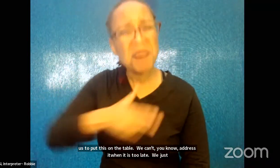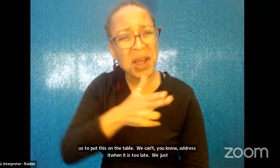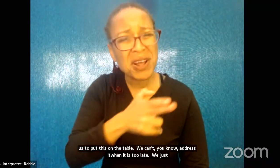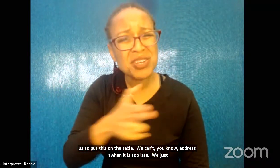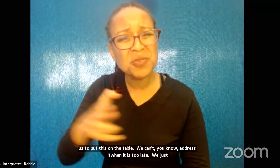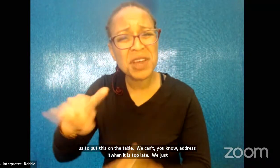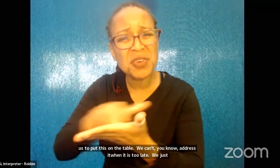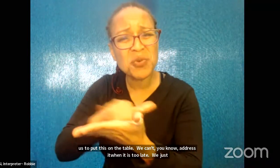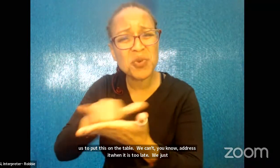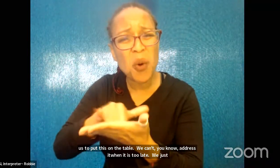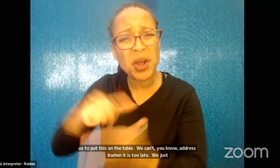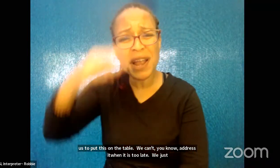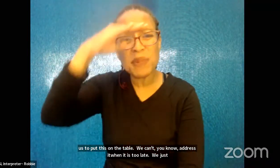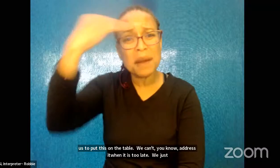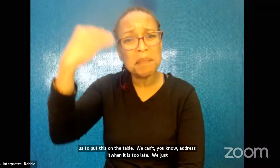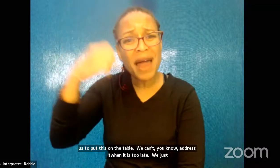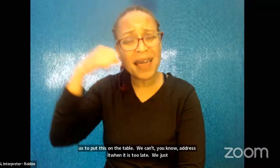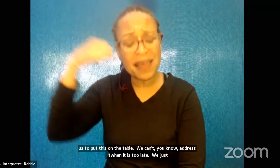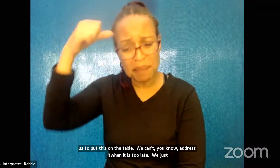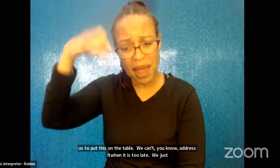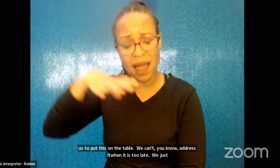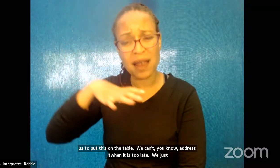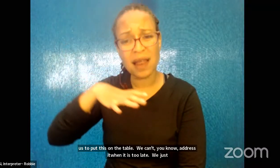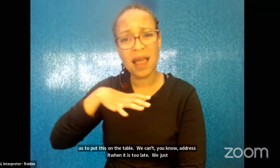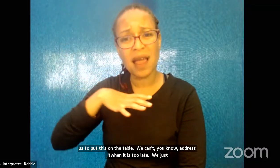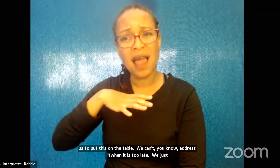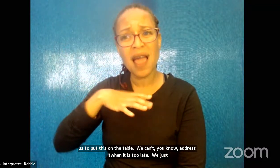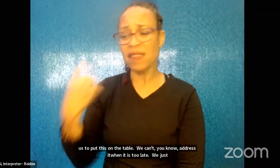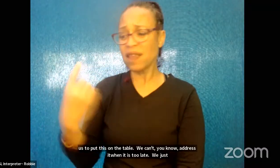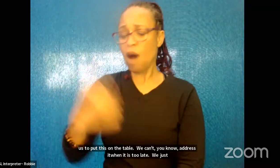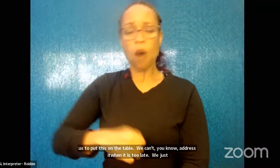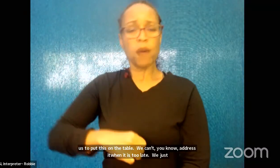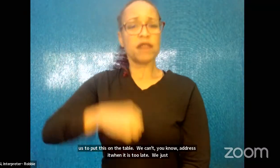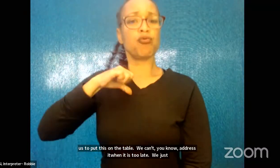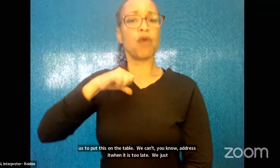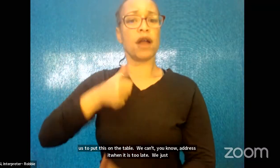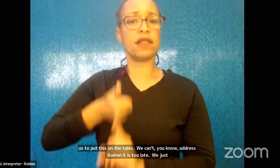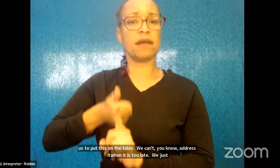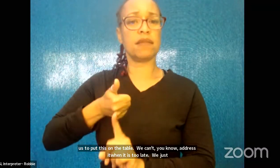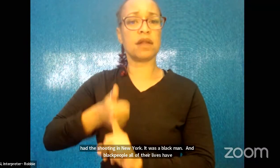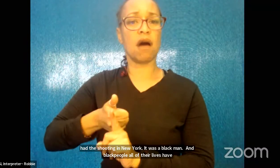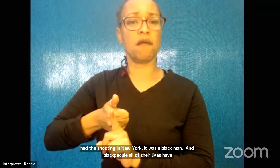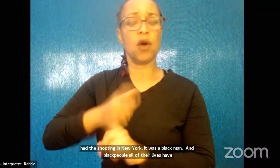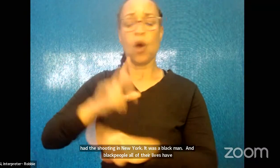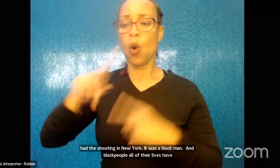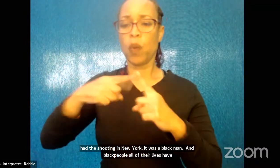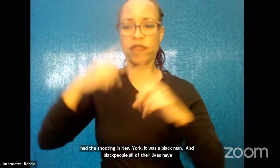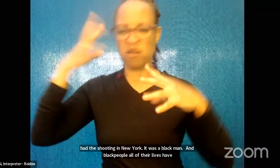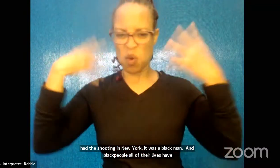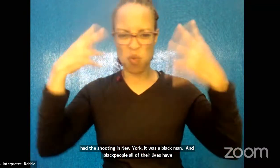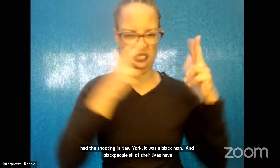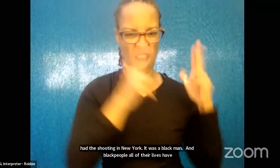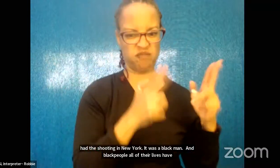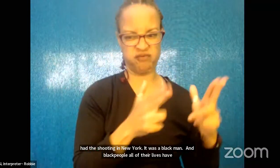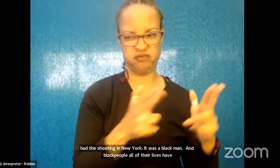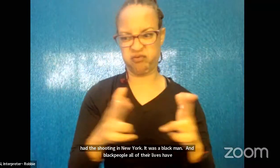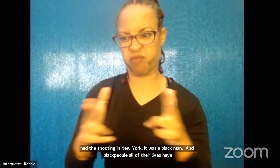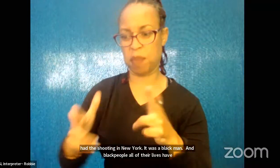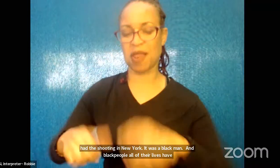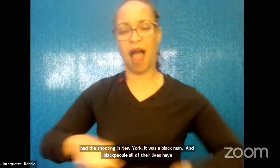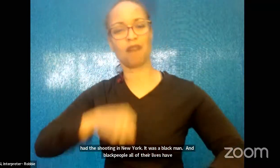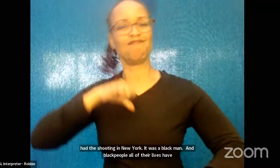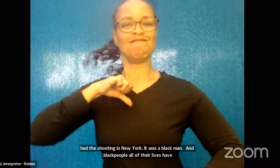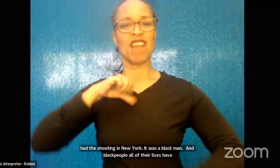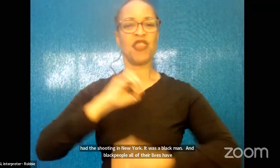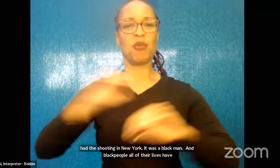Black people all their lives have always prided themselves that when there was a crazy mass shooting, no Black person was crazy enough